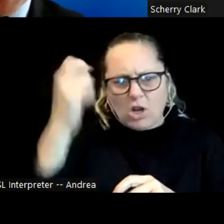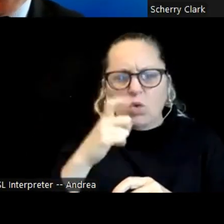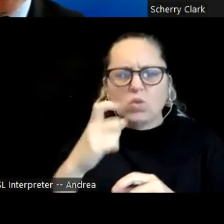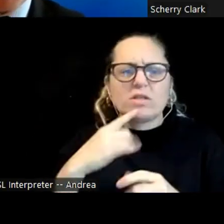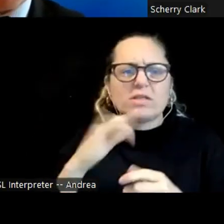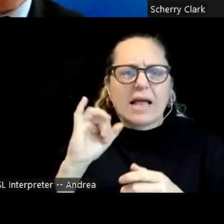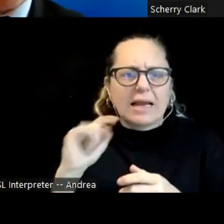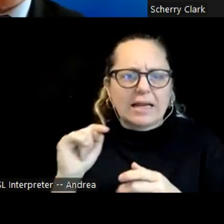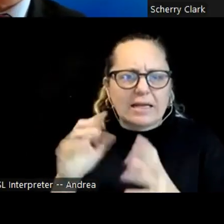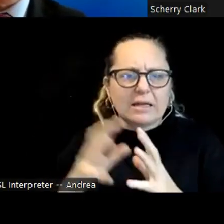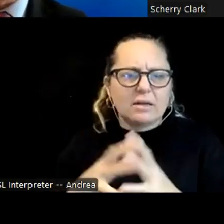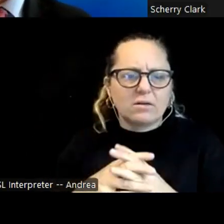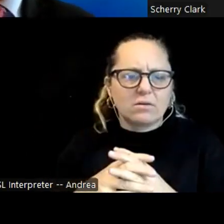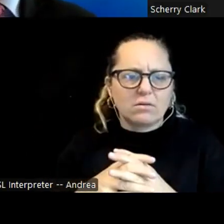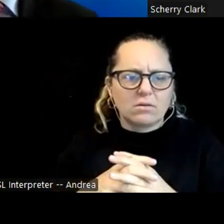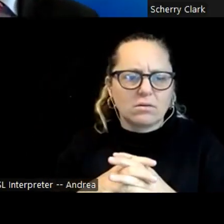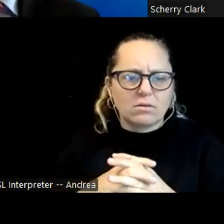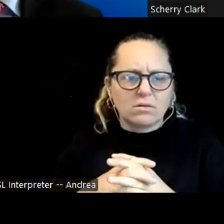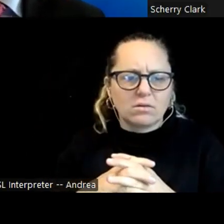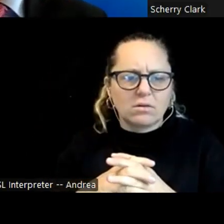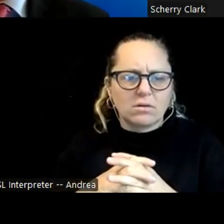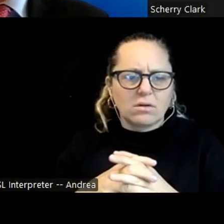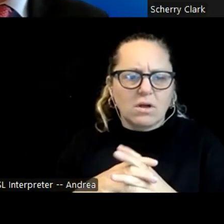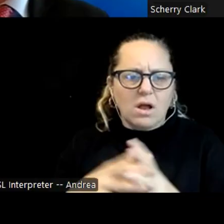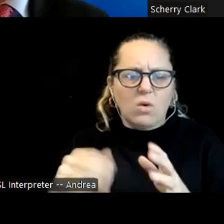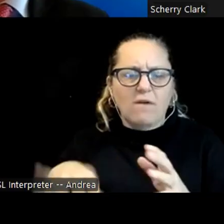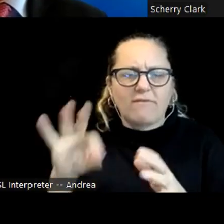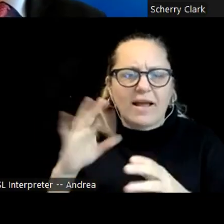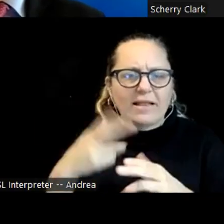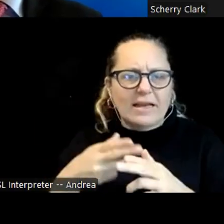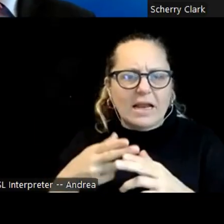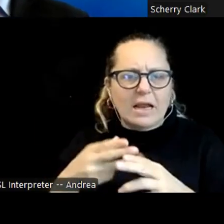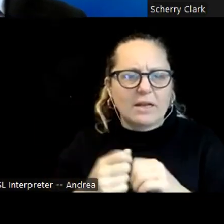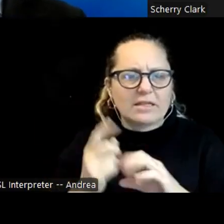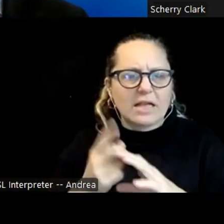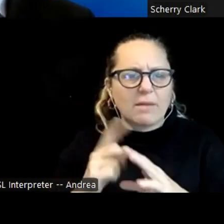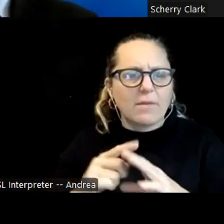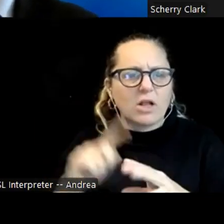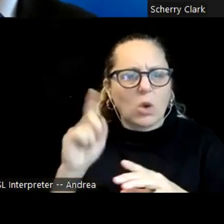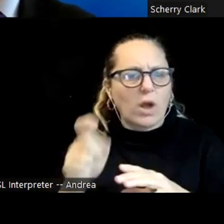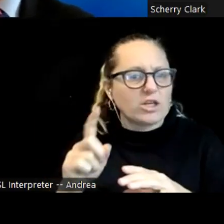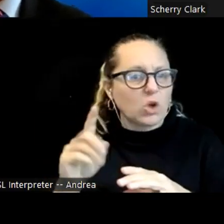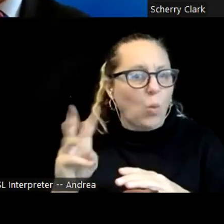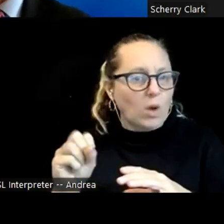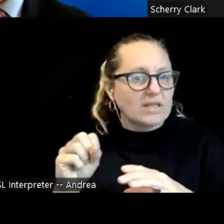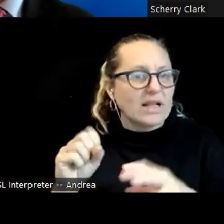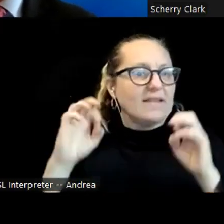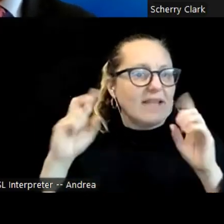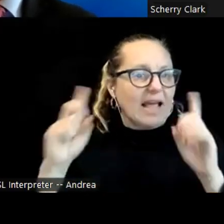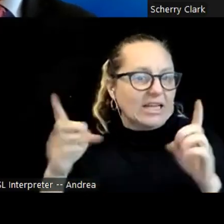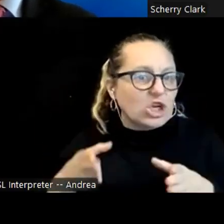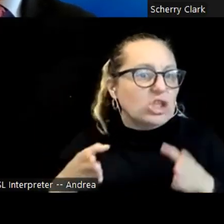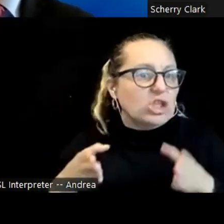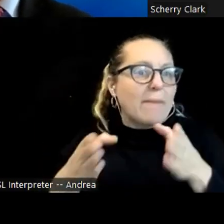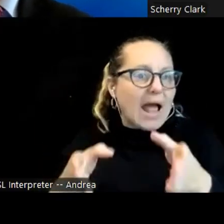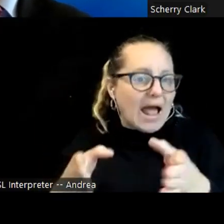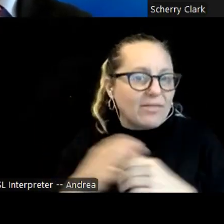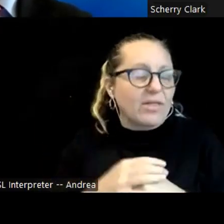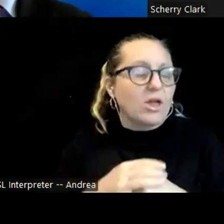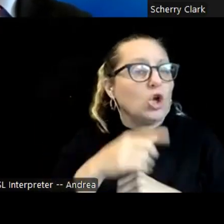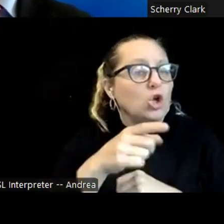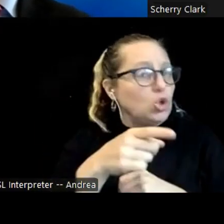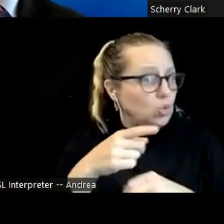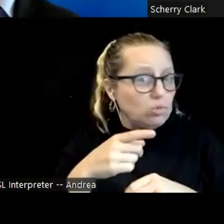it again. Well, I'll find the name in a second, but the question was the sort of educational path that you